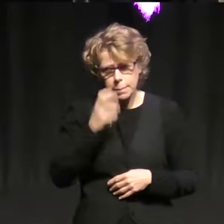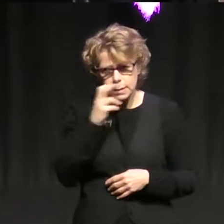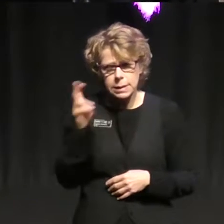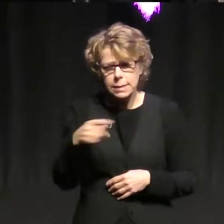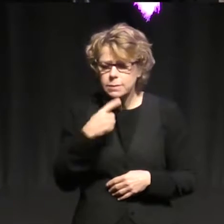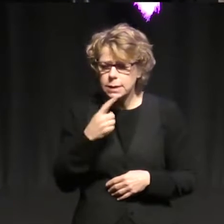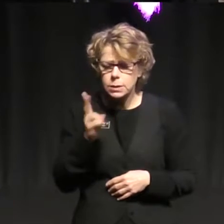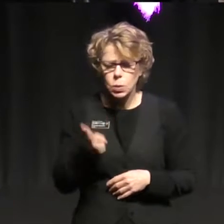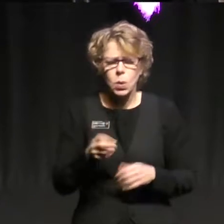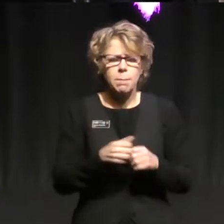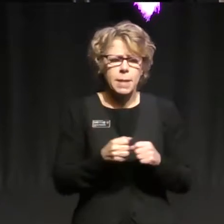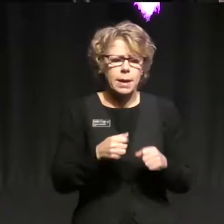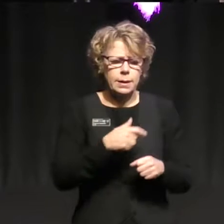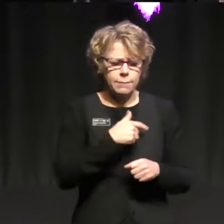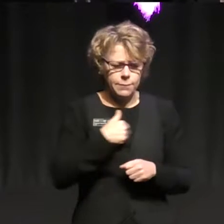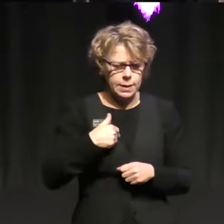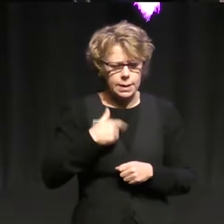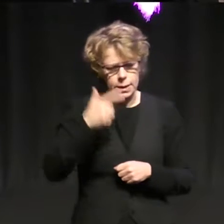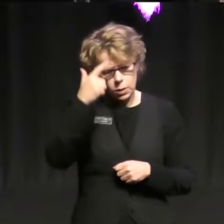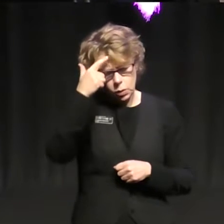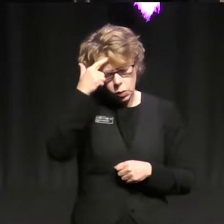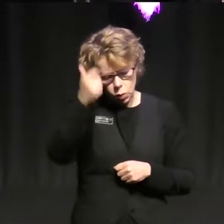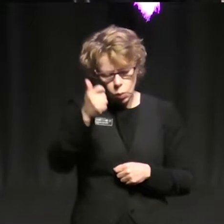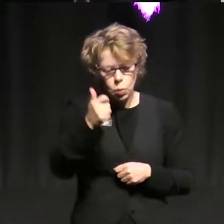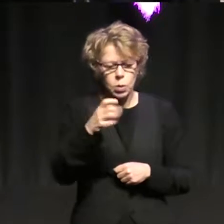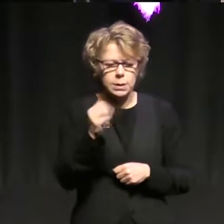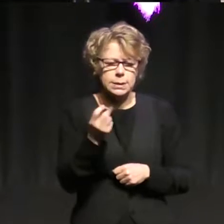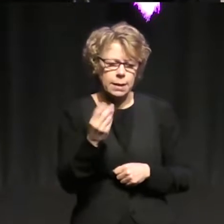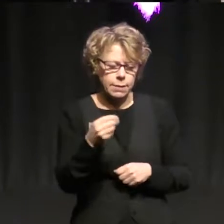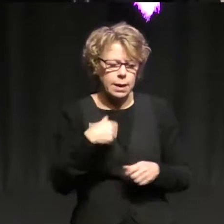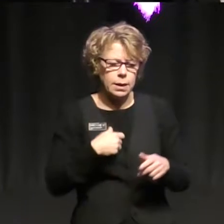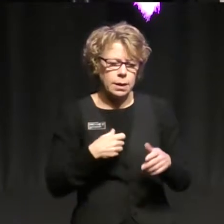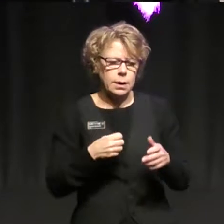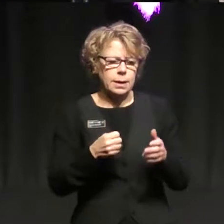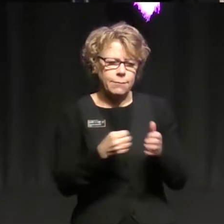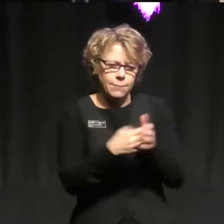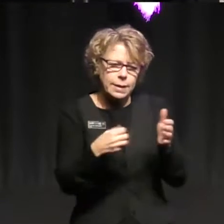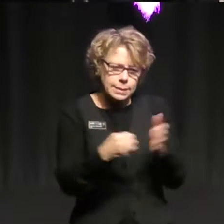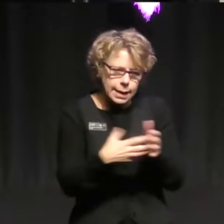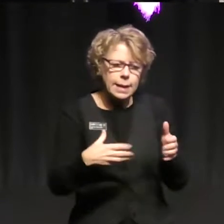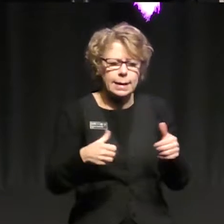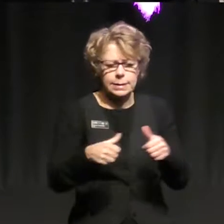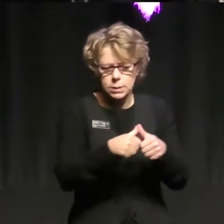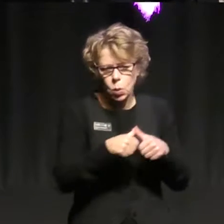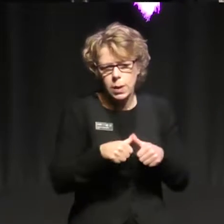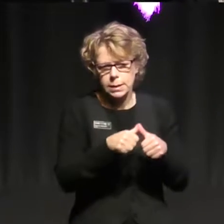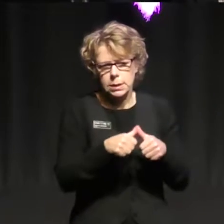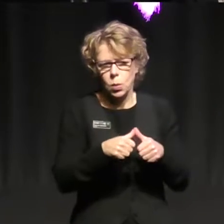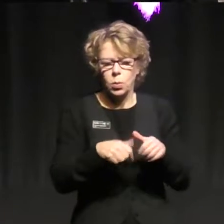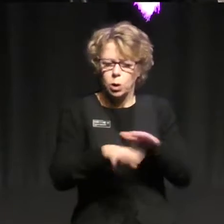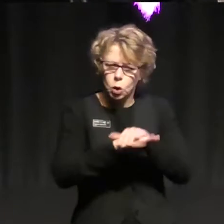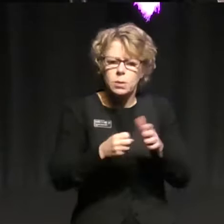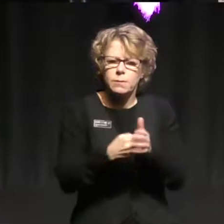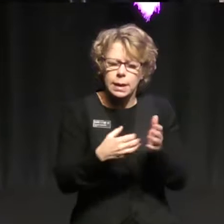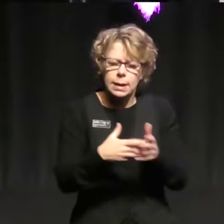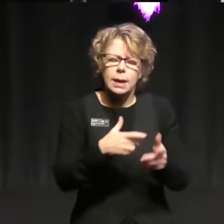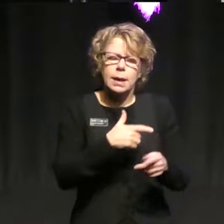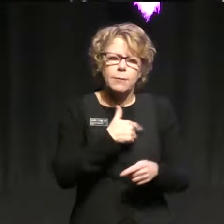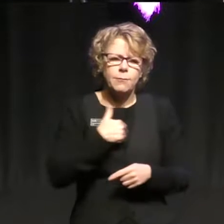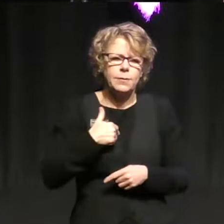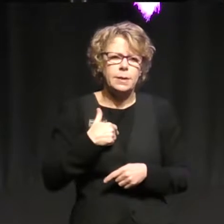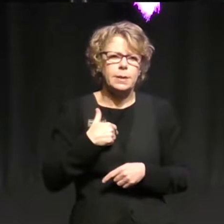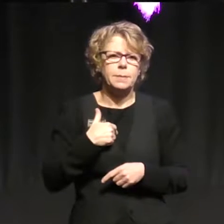at SEWA, we very strongly believe in value based organizing. And the first and the foremost value